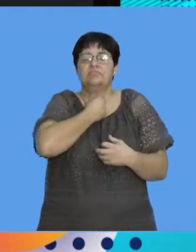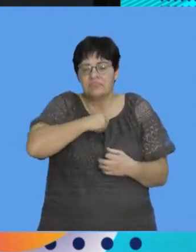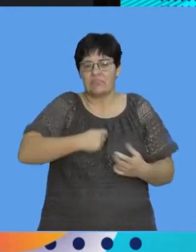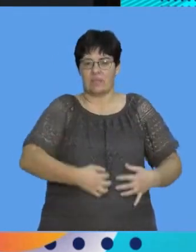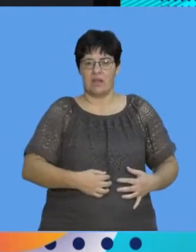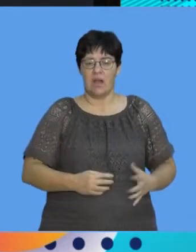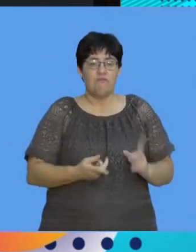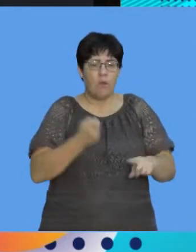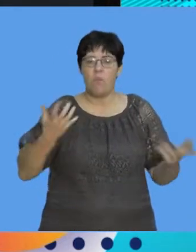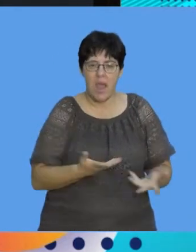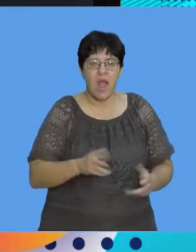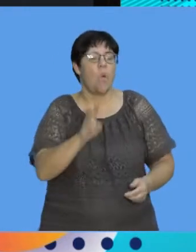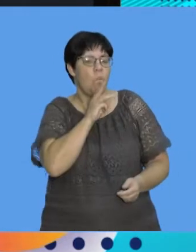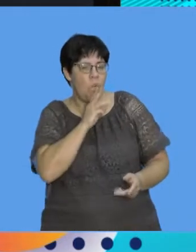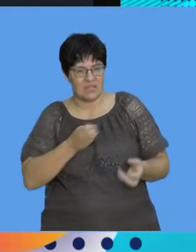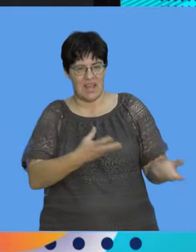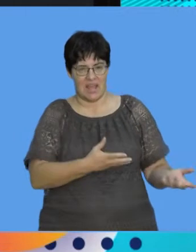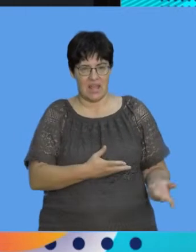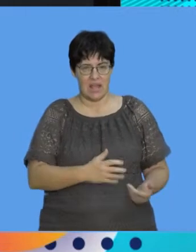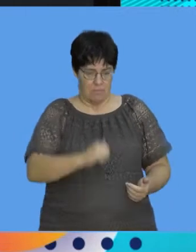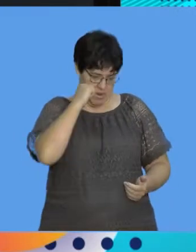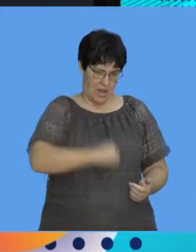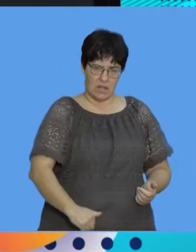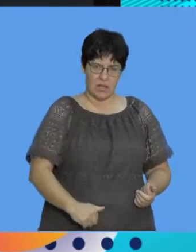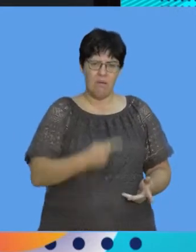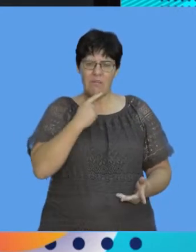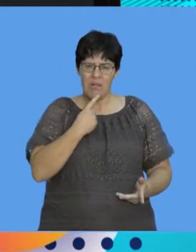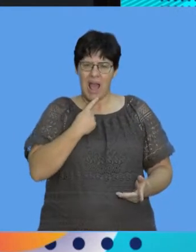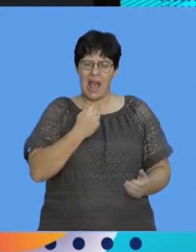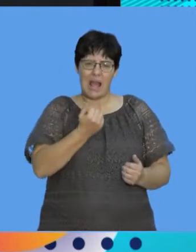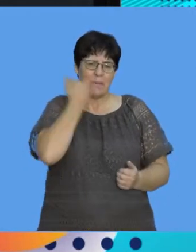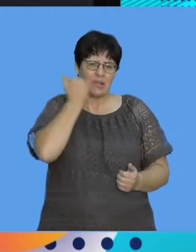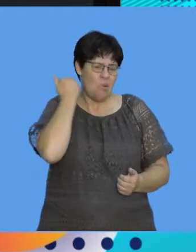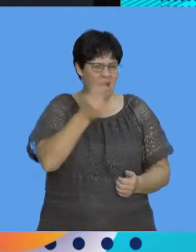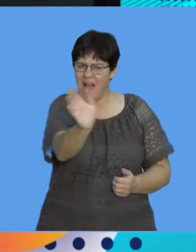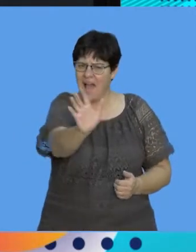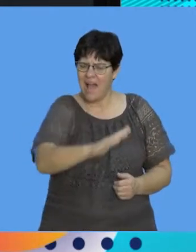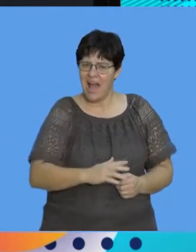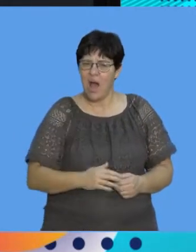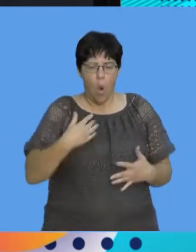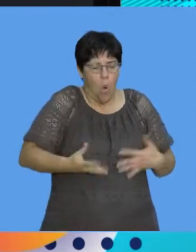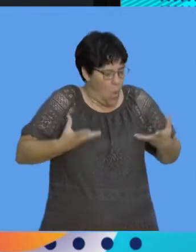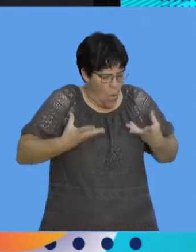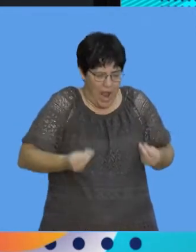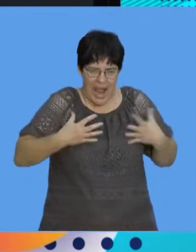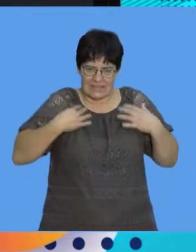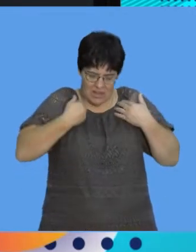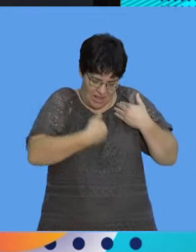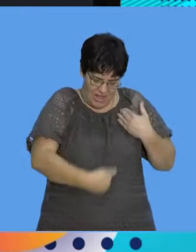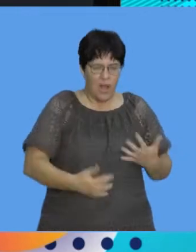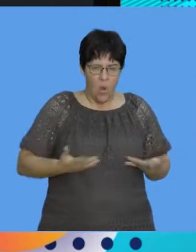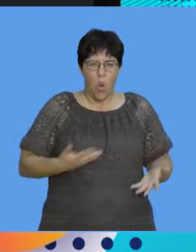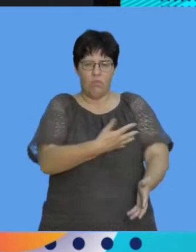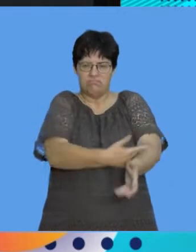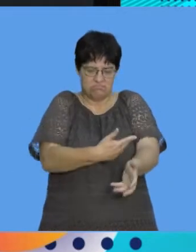come? Water. So if I cut you up, you're not biltong, right? Everything is nice and moist. There's water, there's fluid